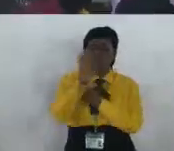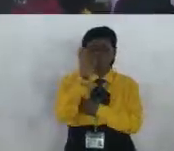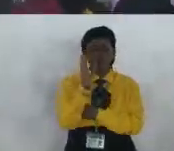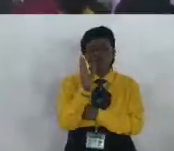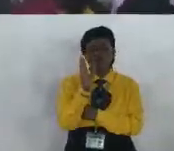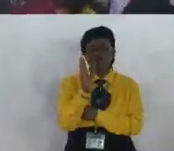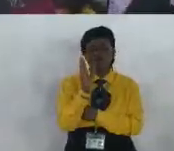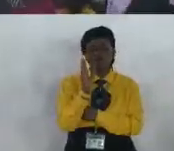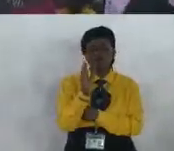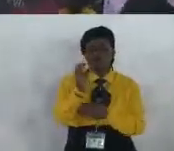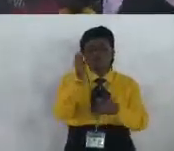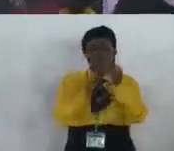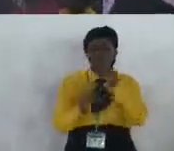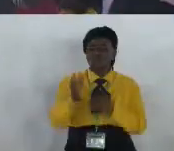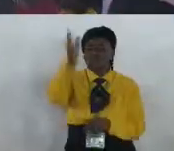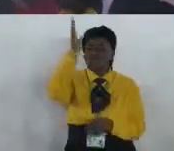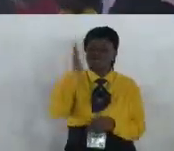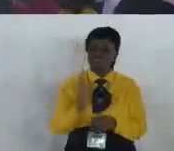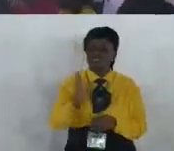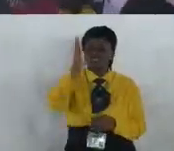Oh, Ancient of Days.